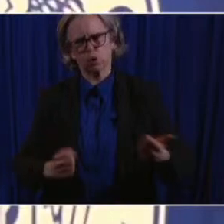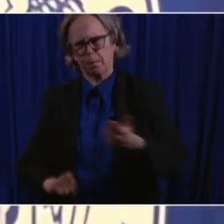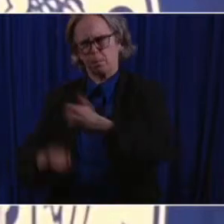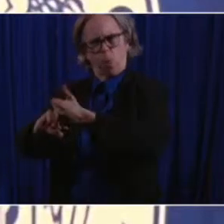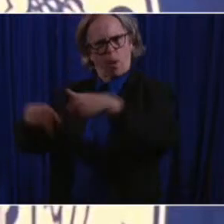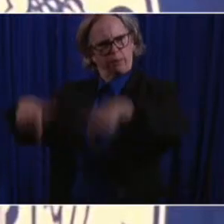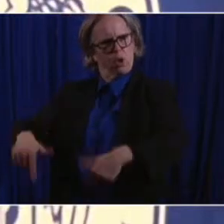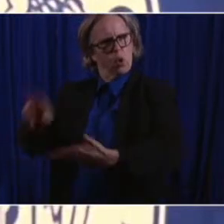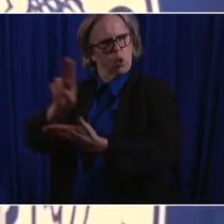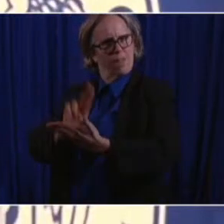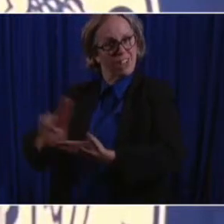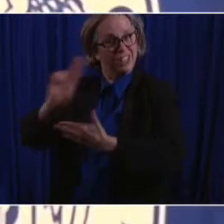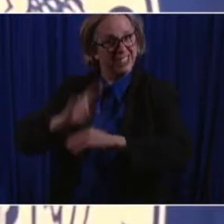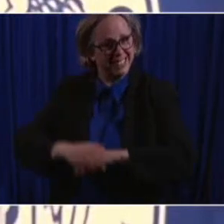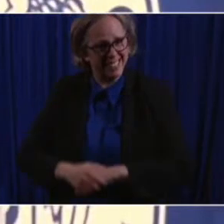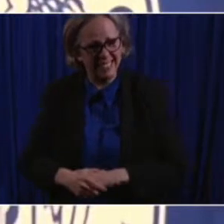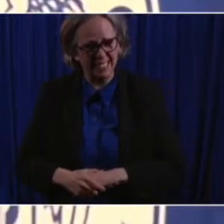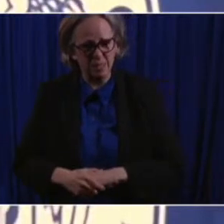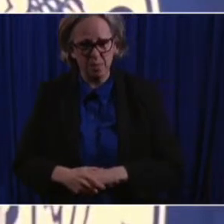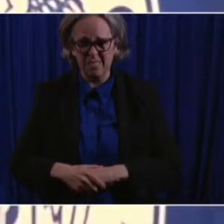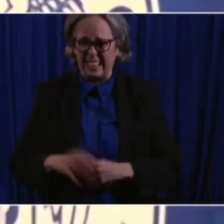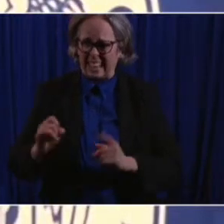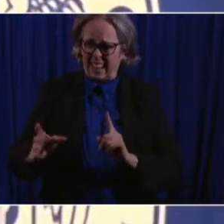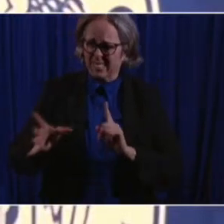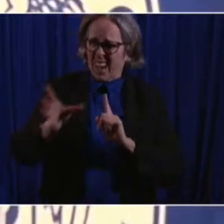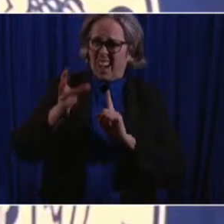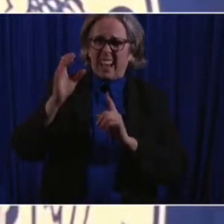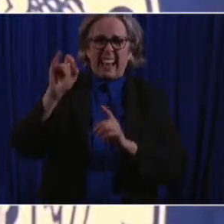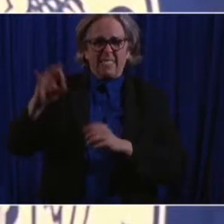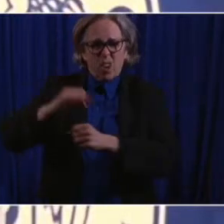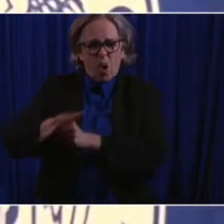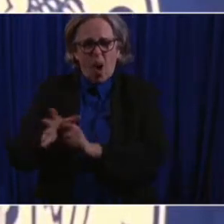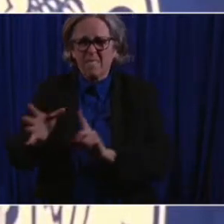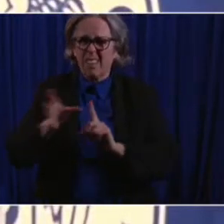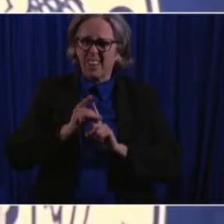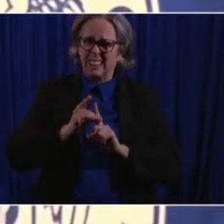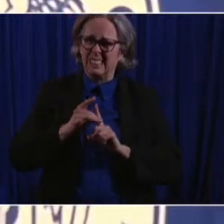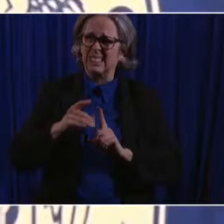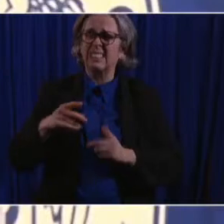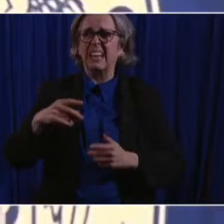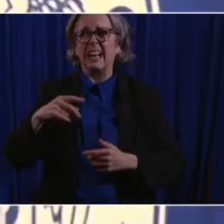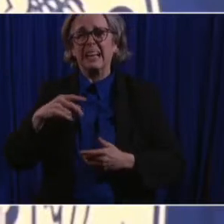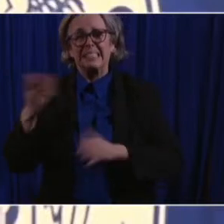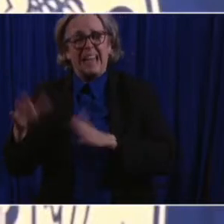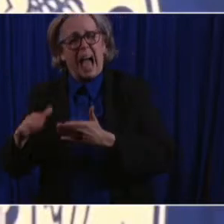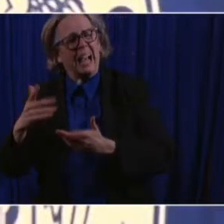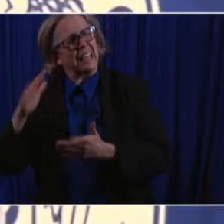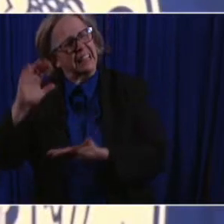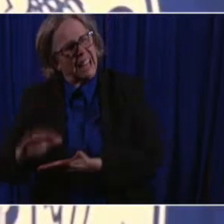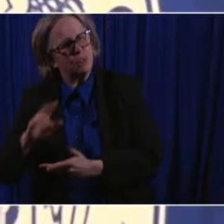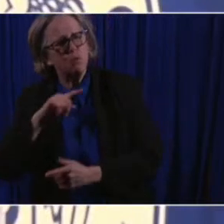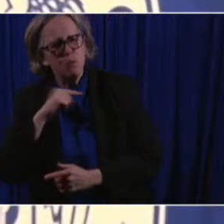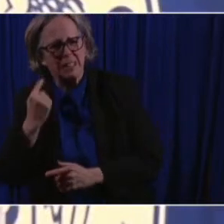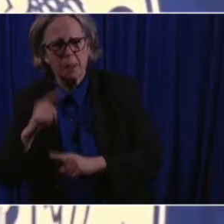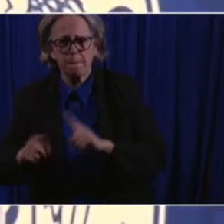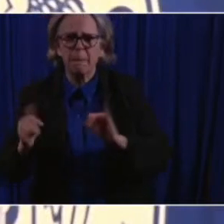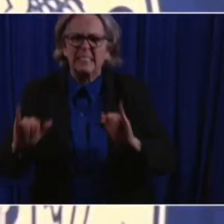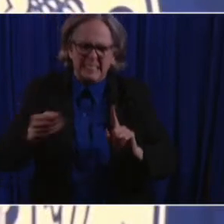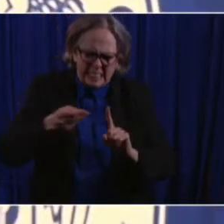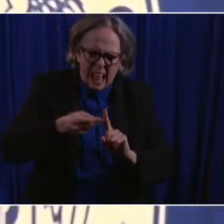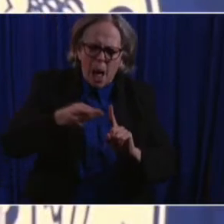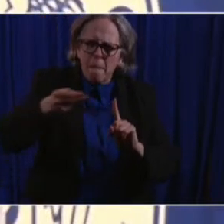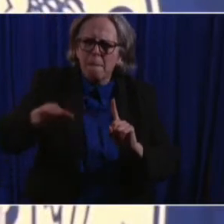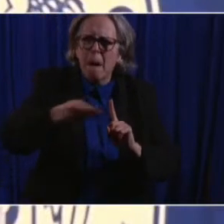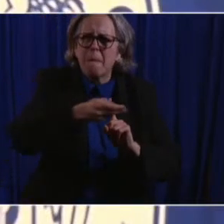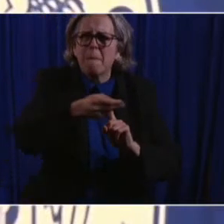away from this virus. We need to protect others, and my fellow classmates, fellow student leaders have been amazing and wonderful